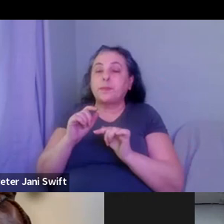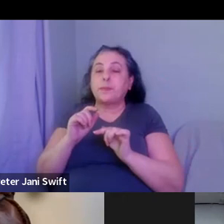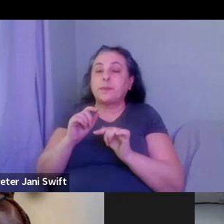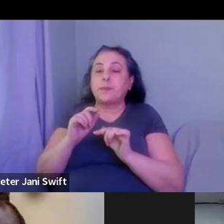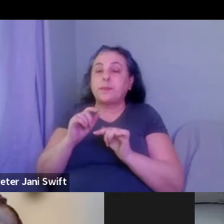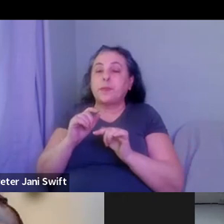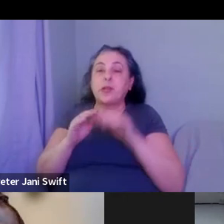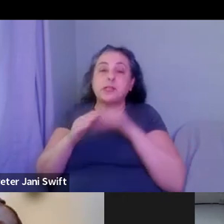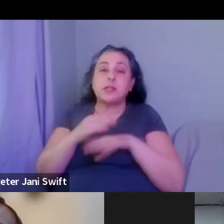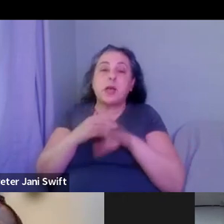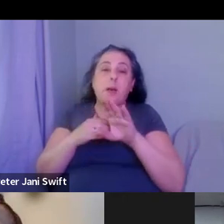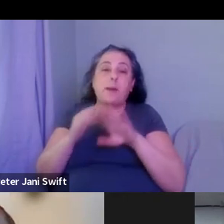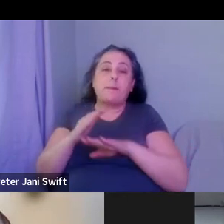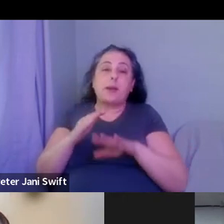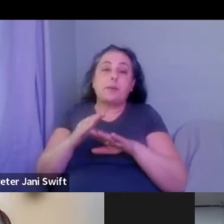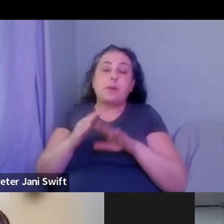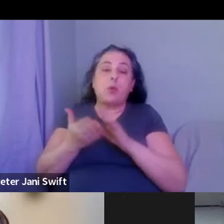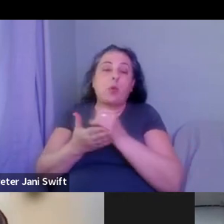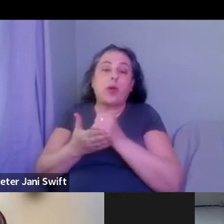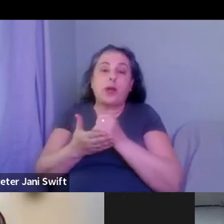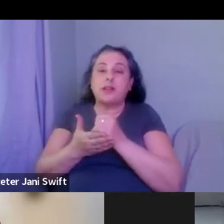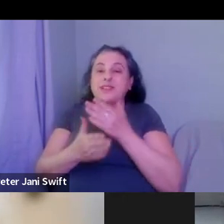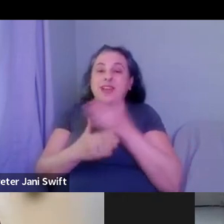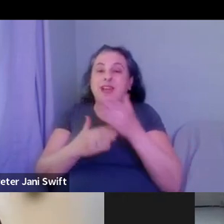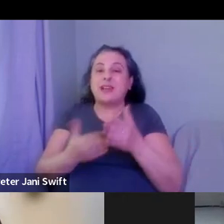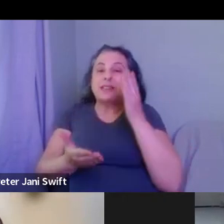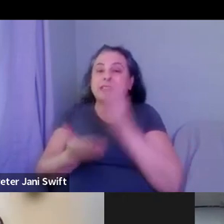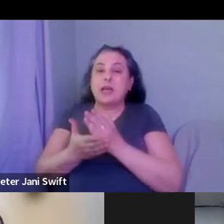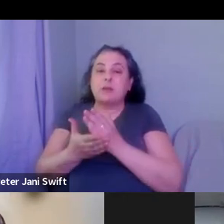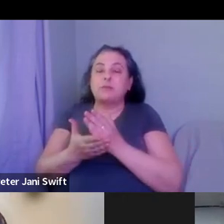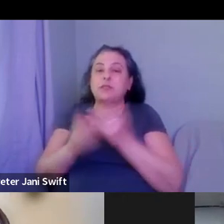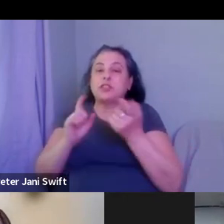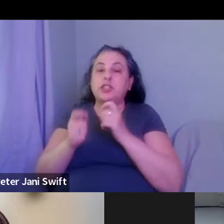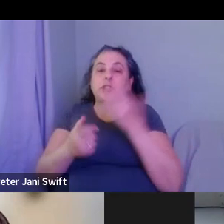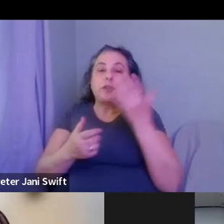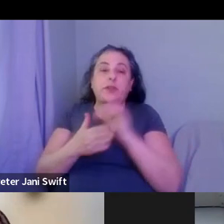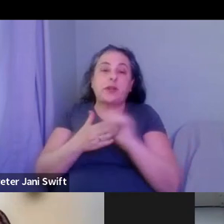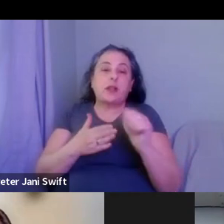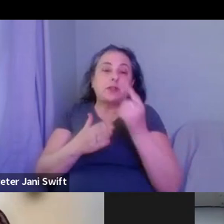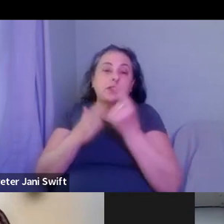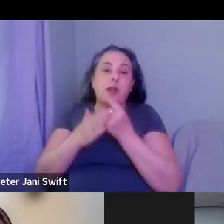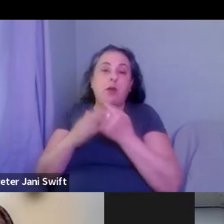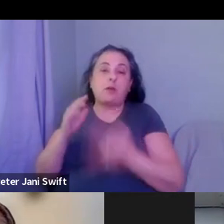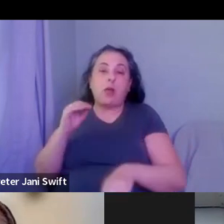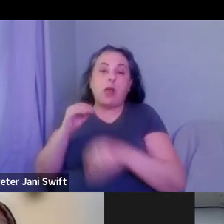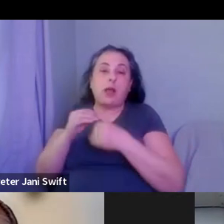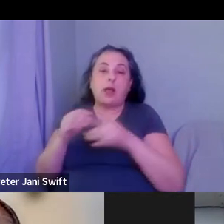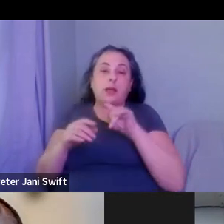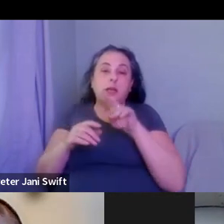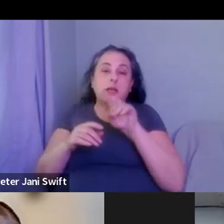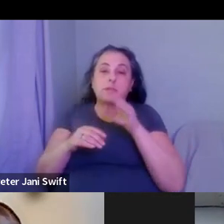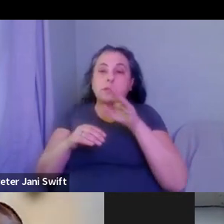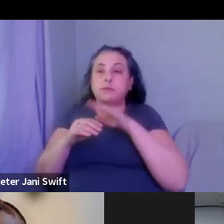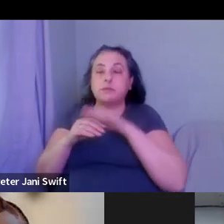sub minimum wage be ended and be at $15 an hour plus with tips on top? Thank you